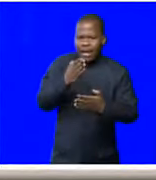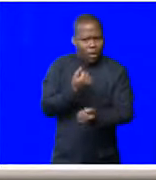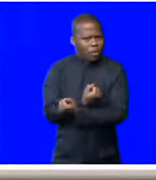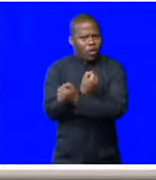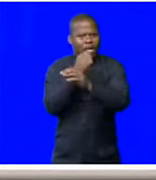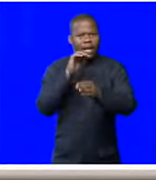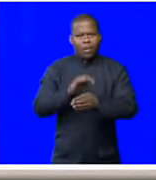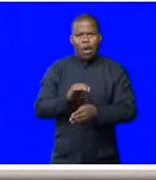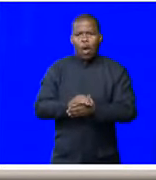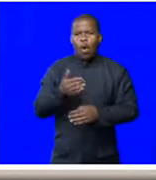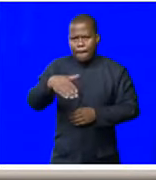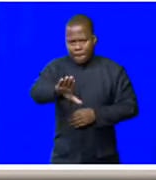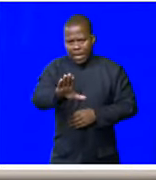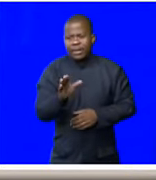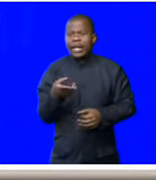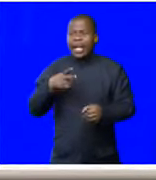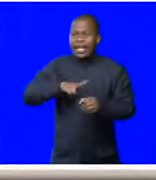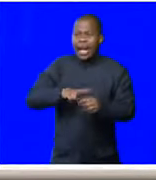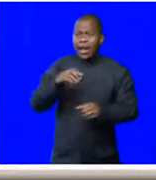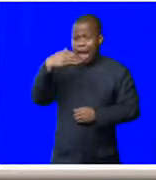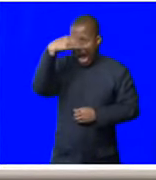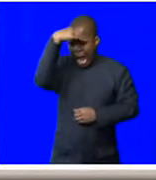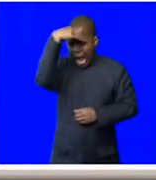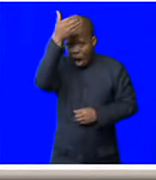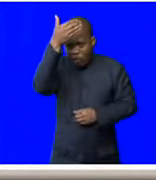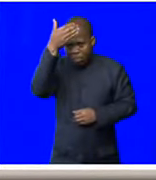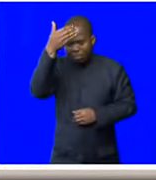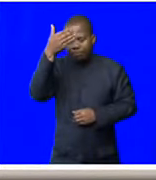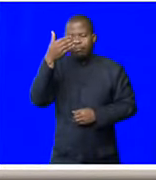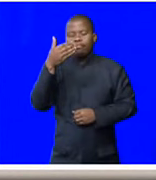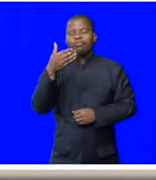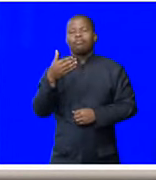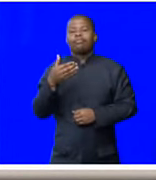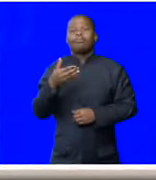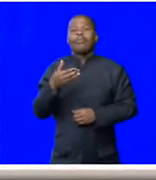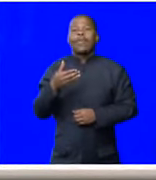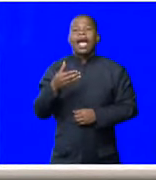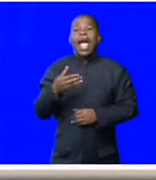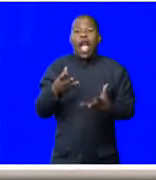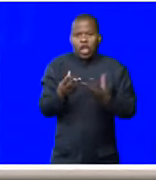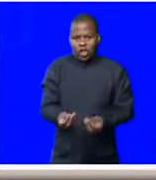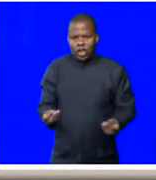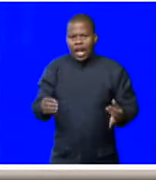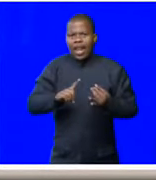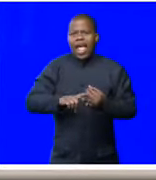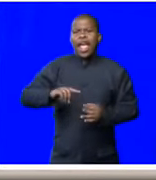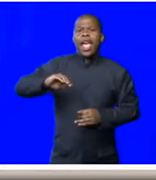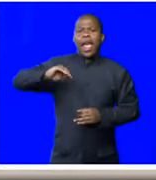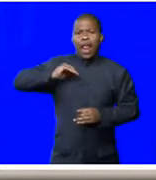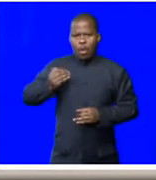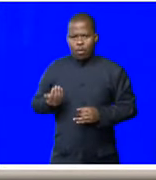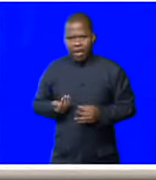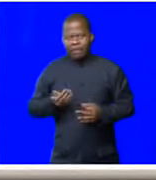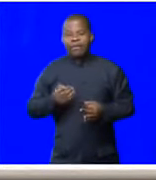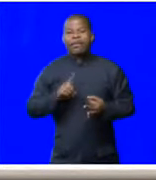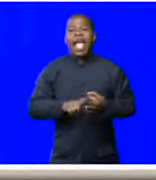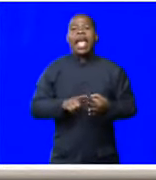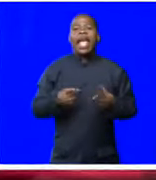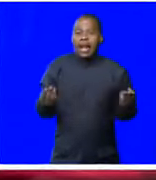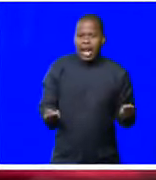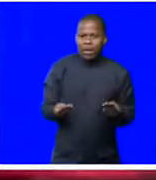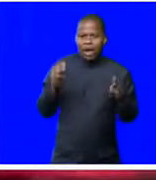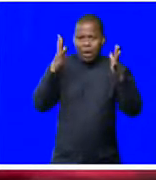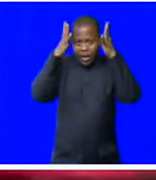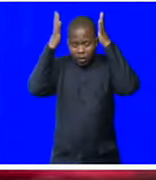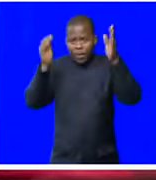endorses that government will continue to invest timely and appropriately in the welfare